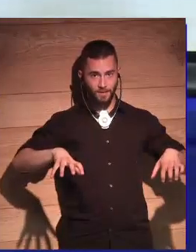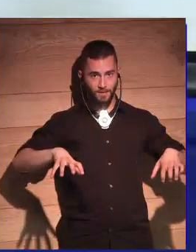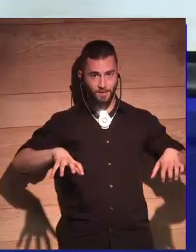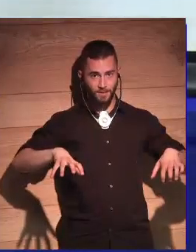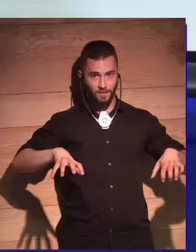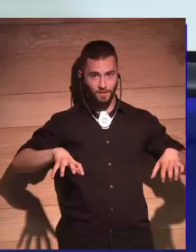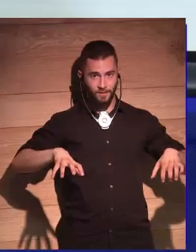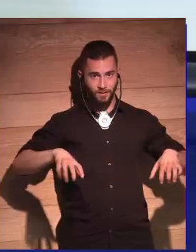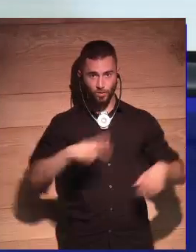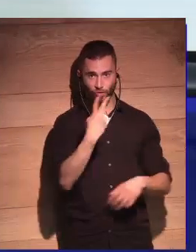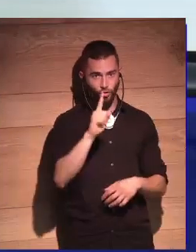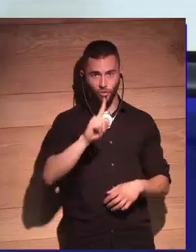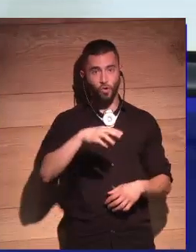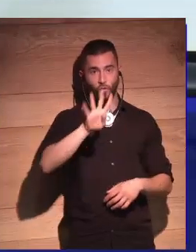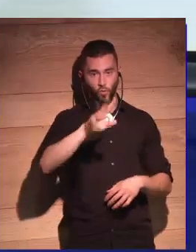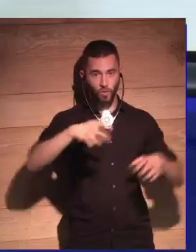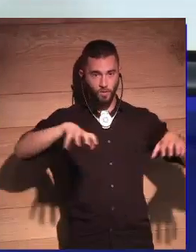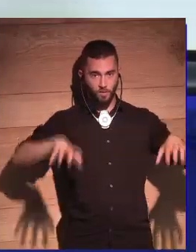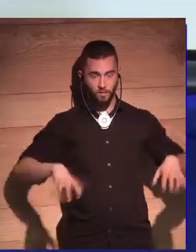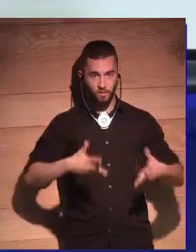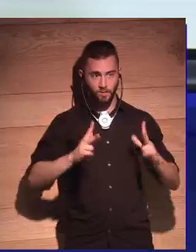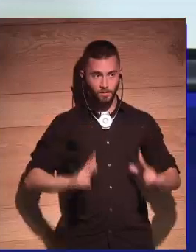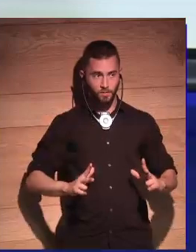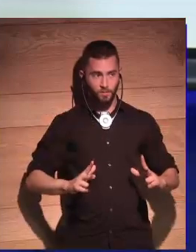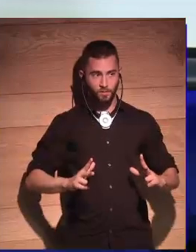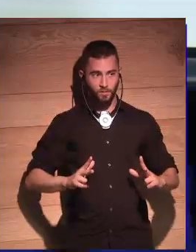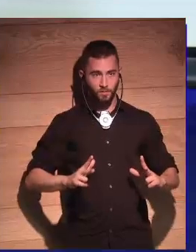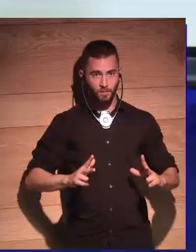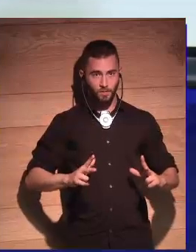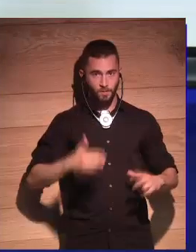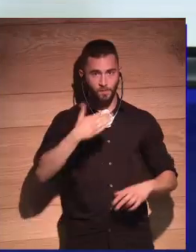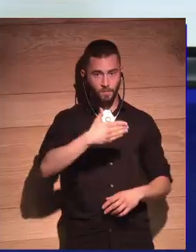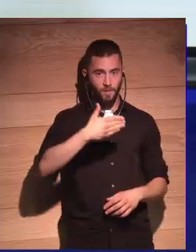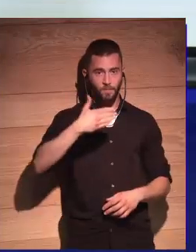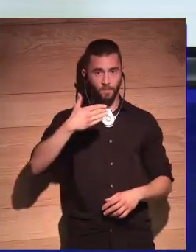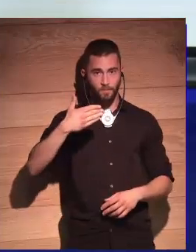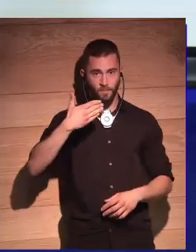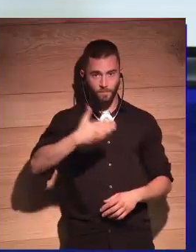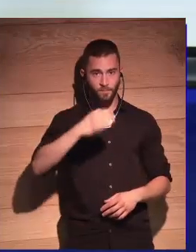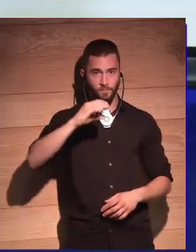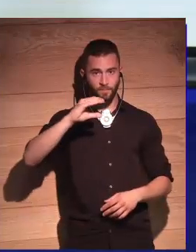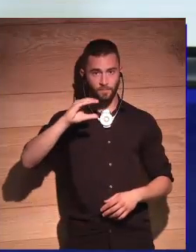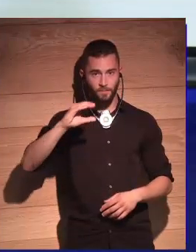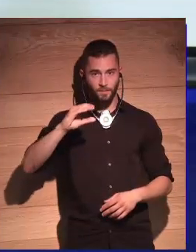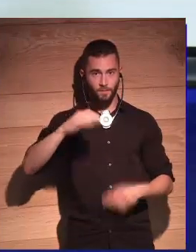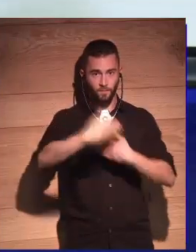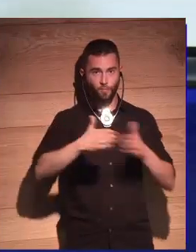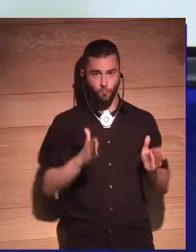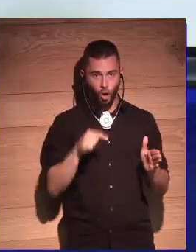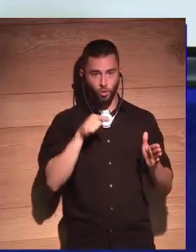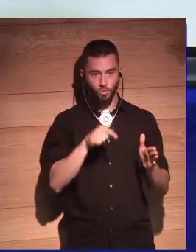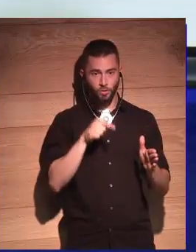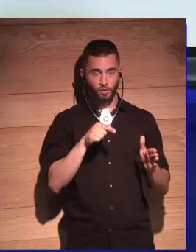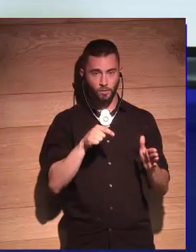in a thing called data box, or what we call the BBC box, and that is in your home under